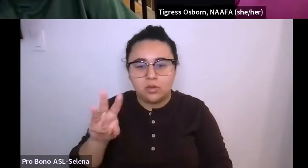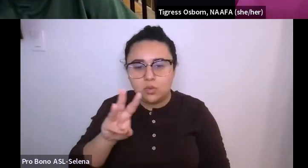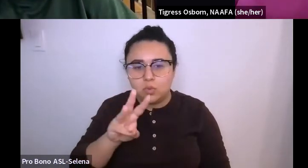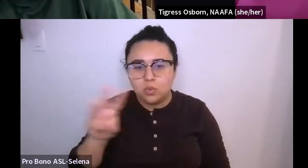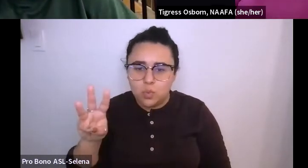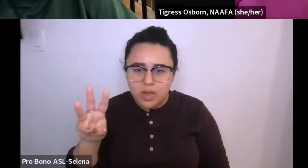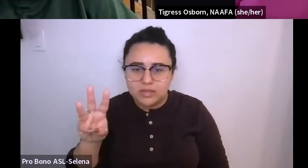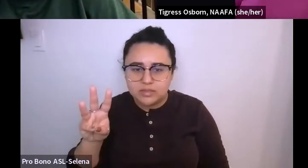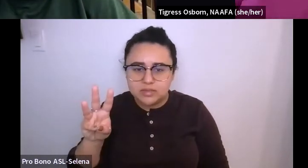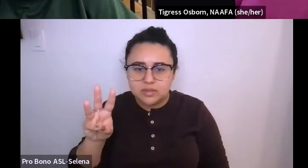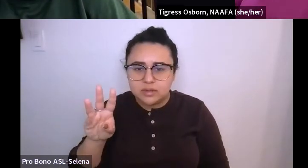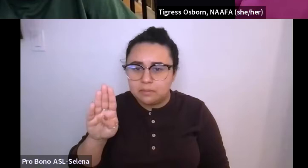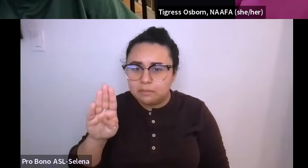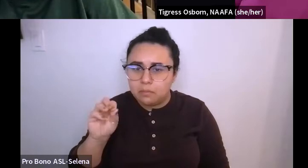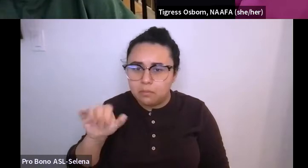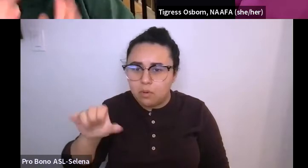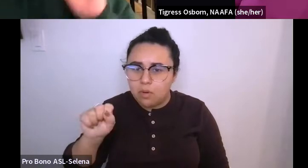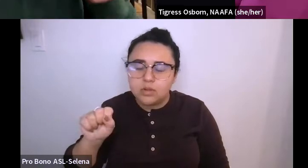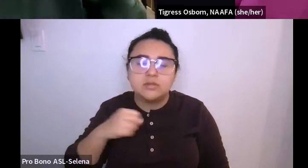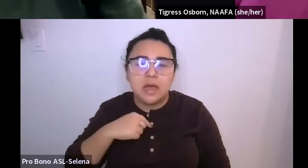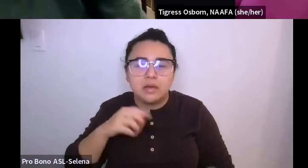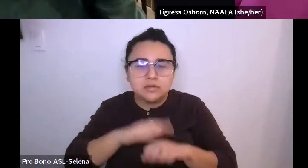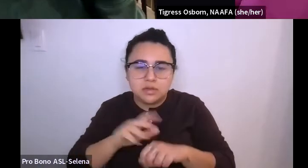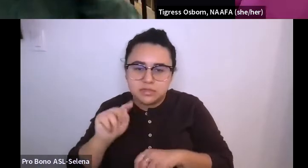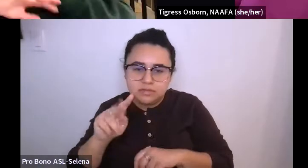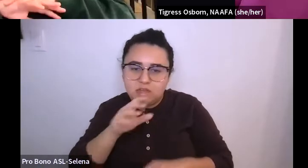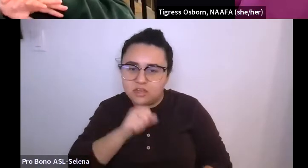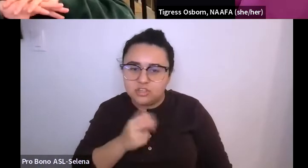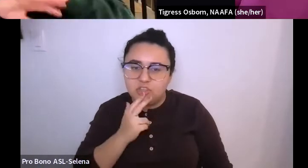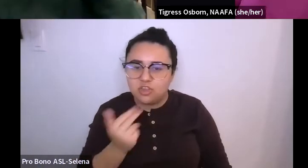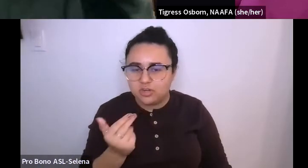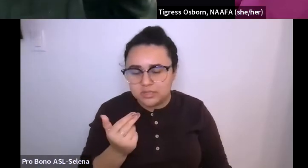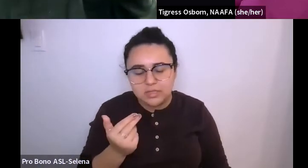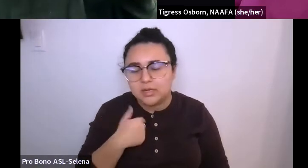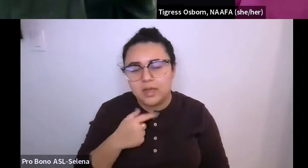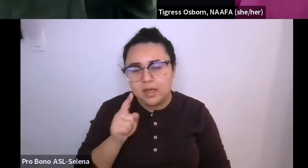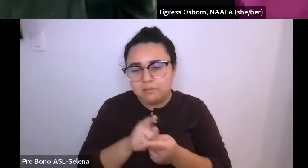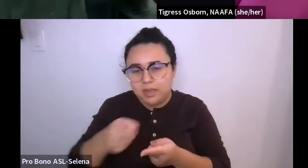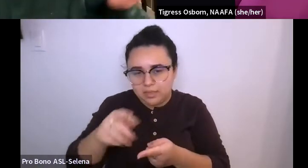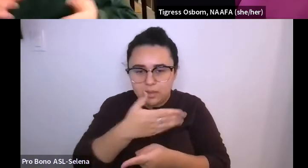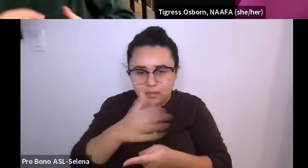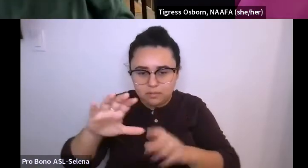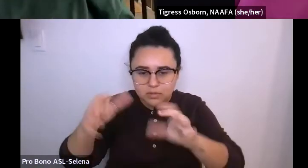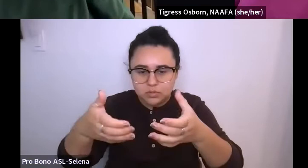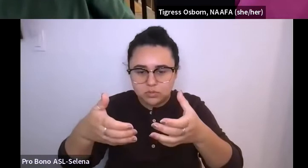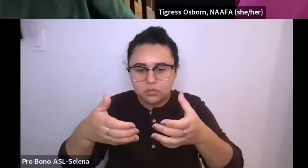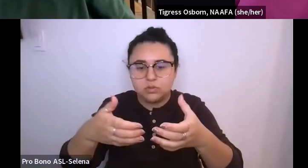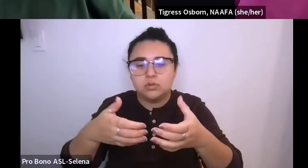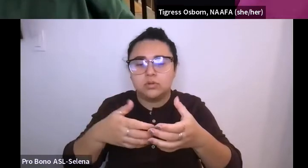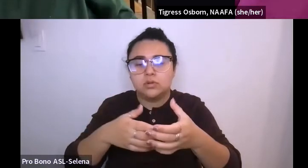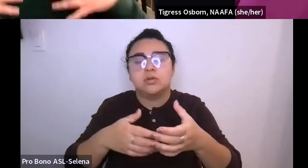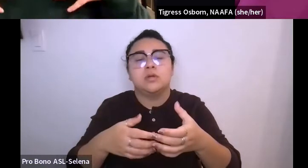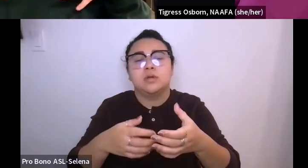was 13 to meet them. And I was like, imagine the classic teenage boy band